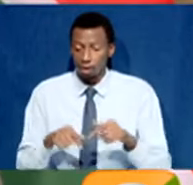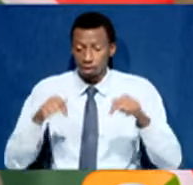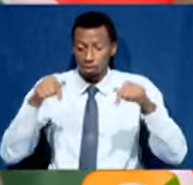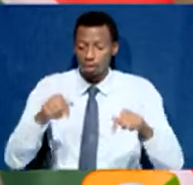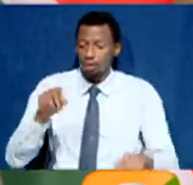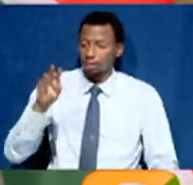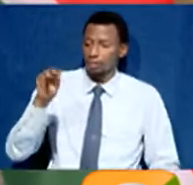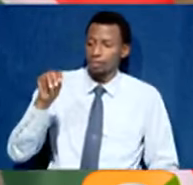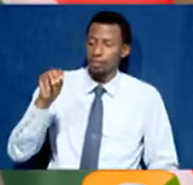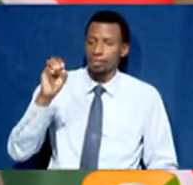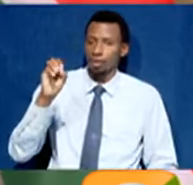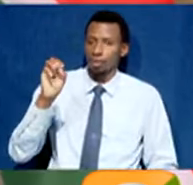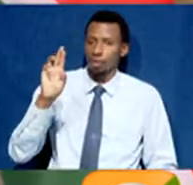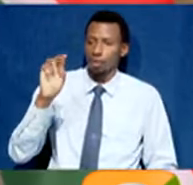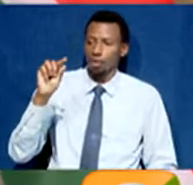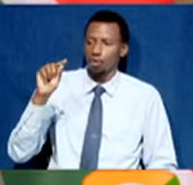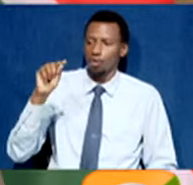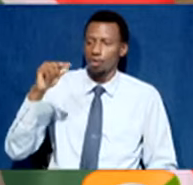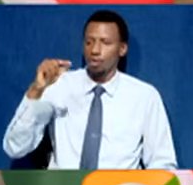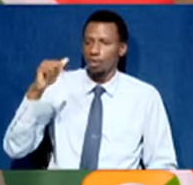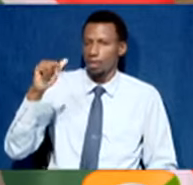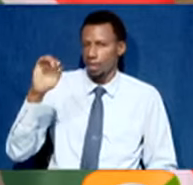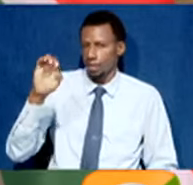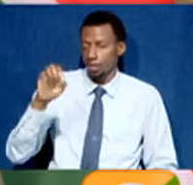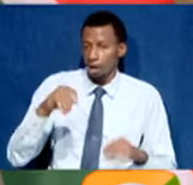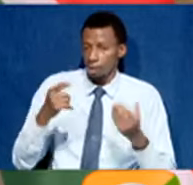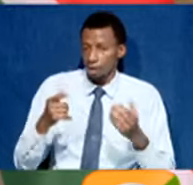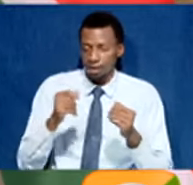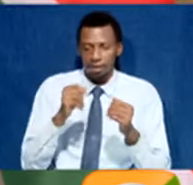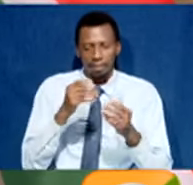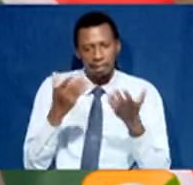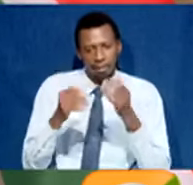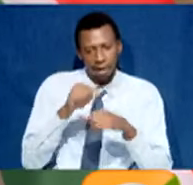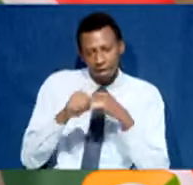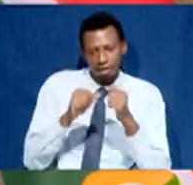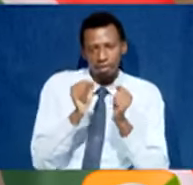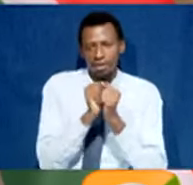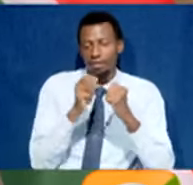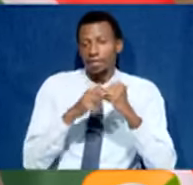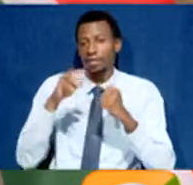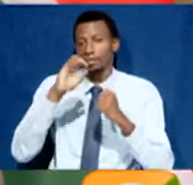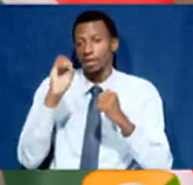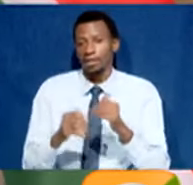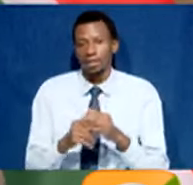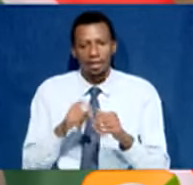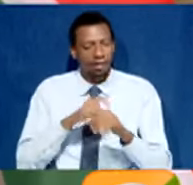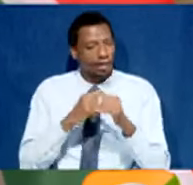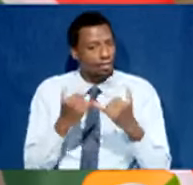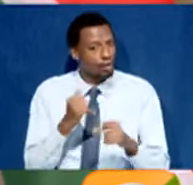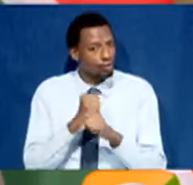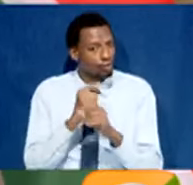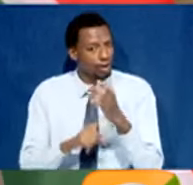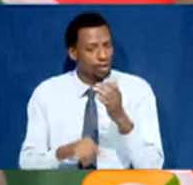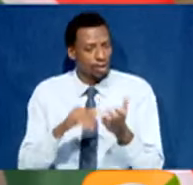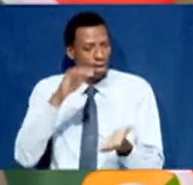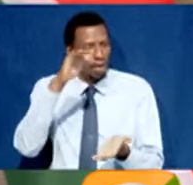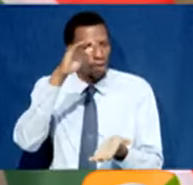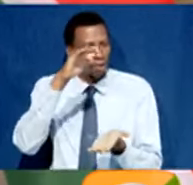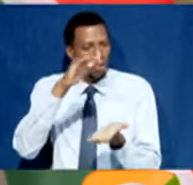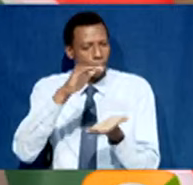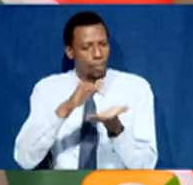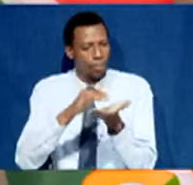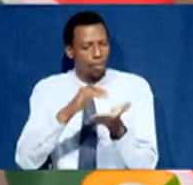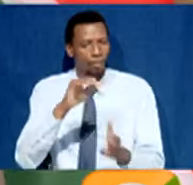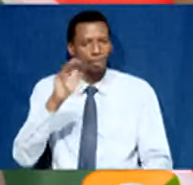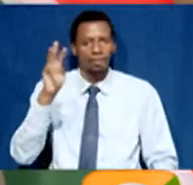is around 17%. What we have done is that we have now reduced the mortgage. We are using